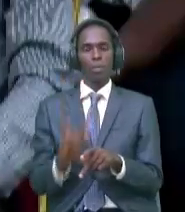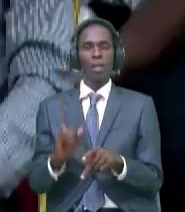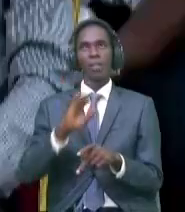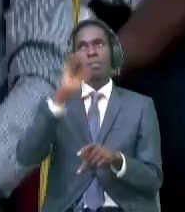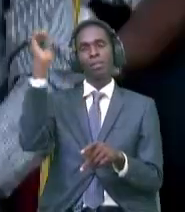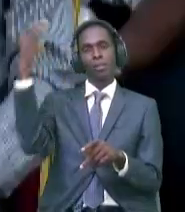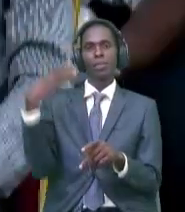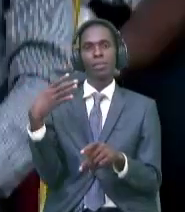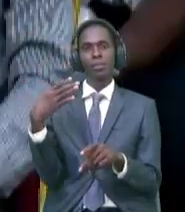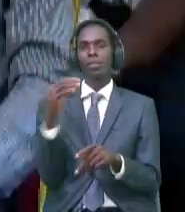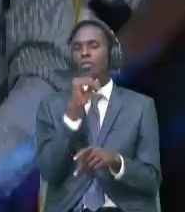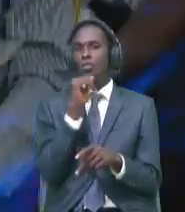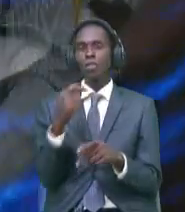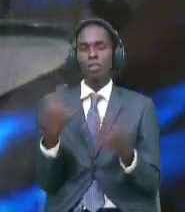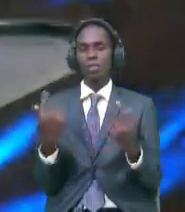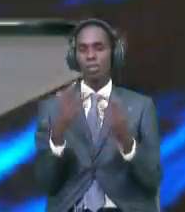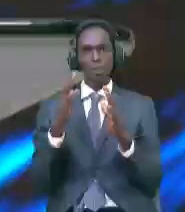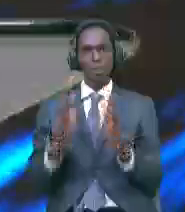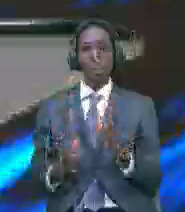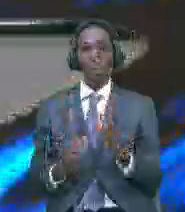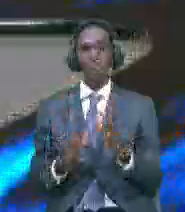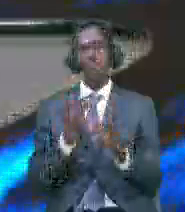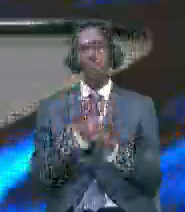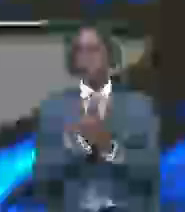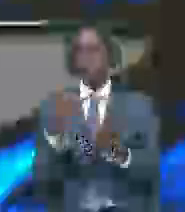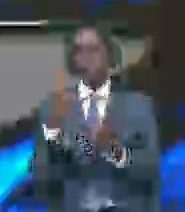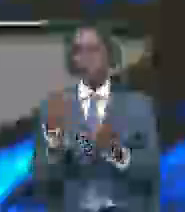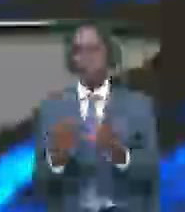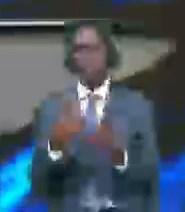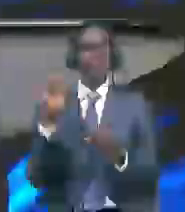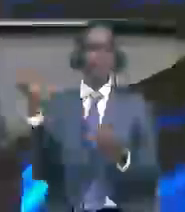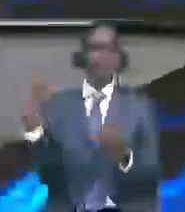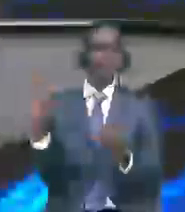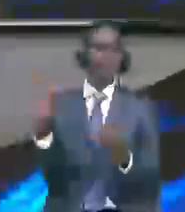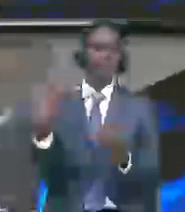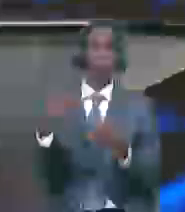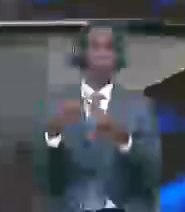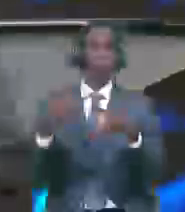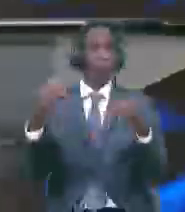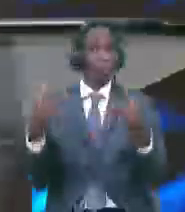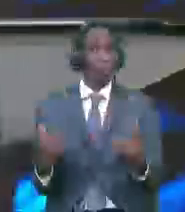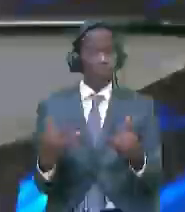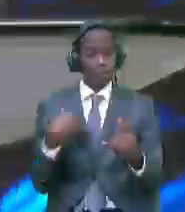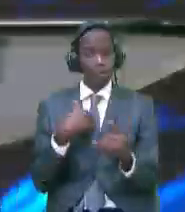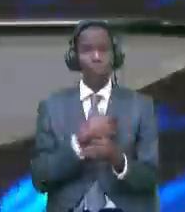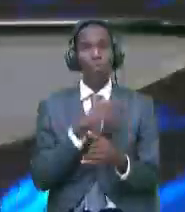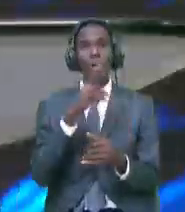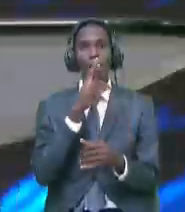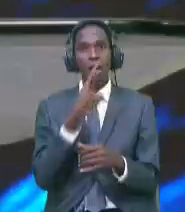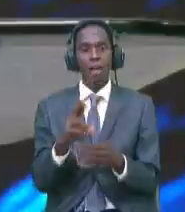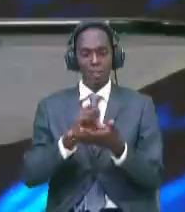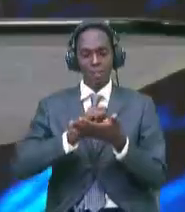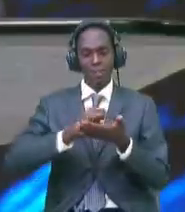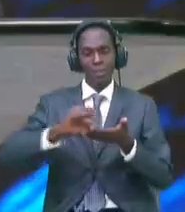sinners who are saved by grace. We were sinners, but now we're saints and